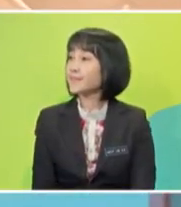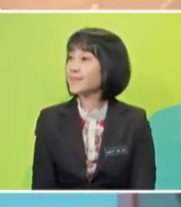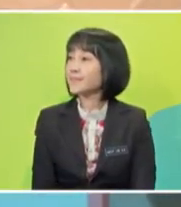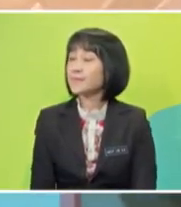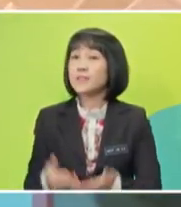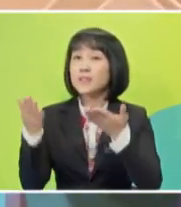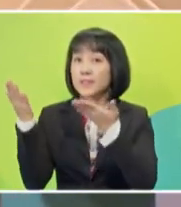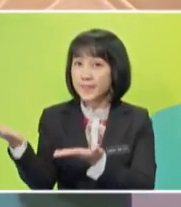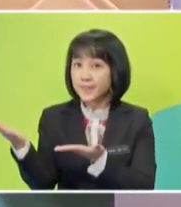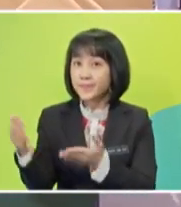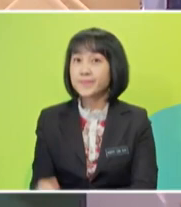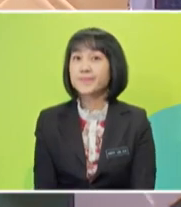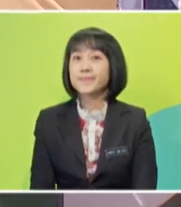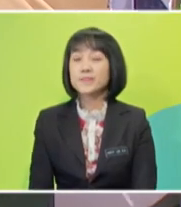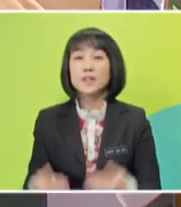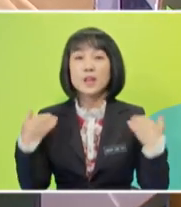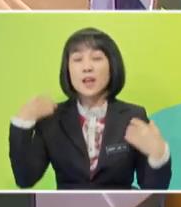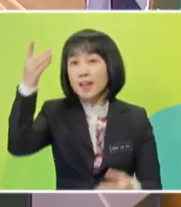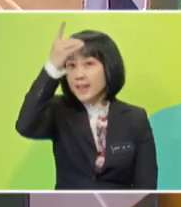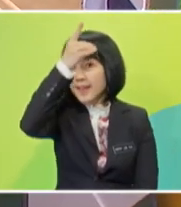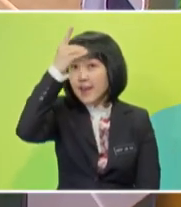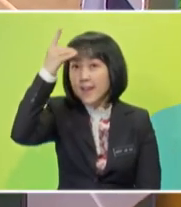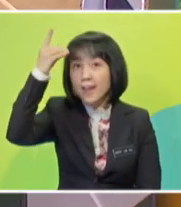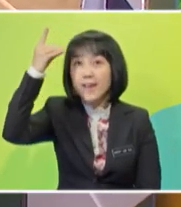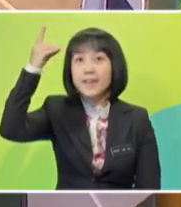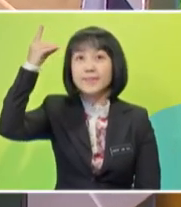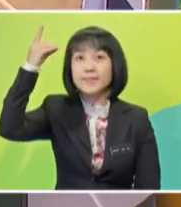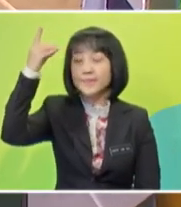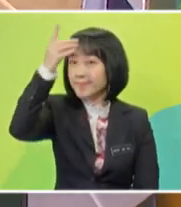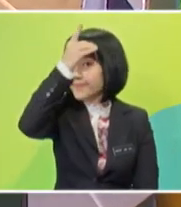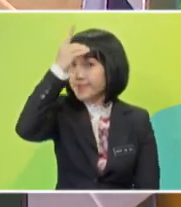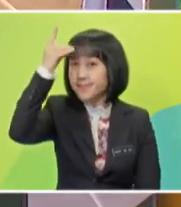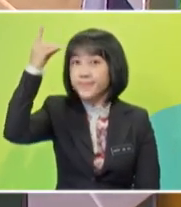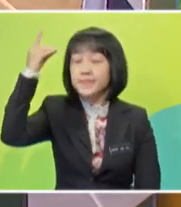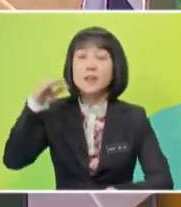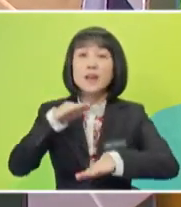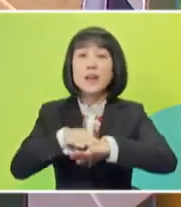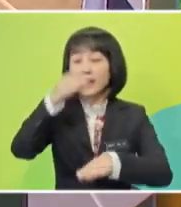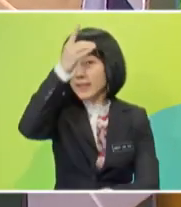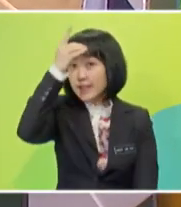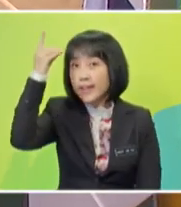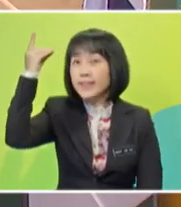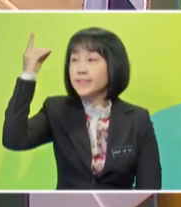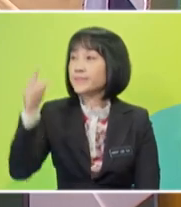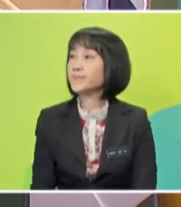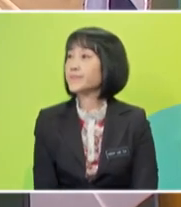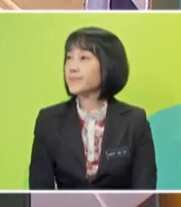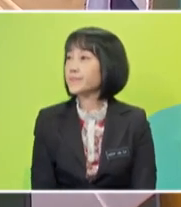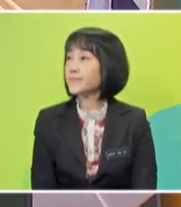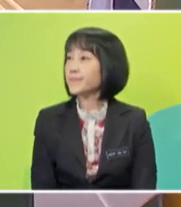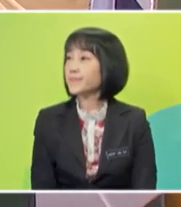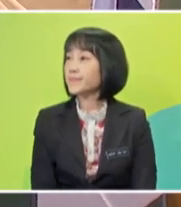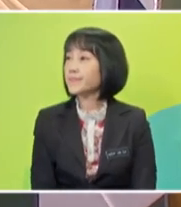side, we have desert. Desert. So at the desert, if you can see this thing in